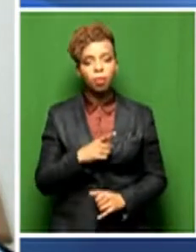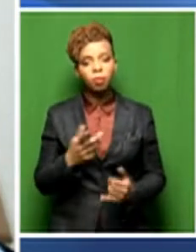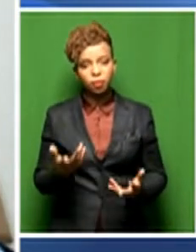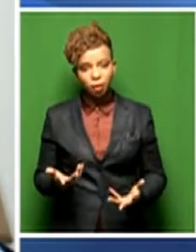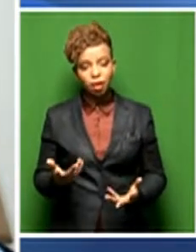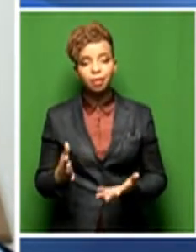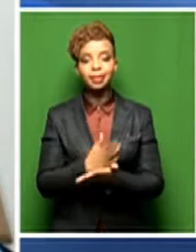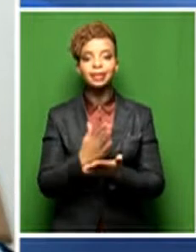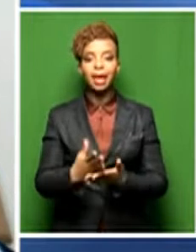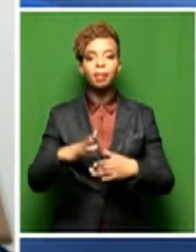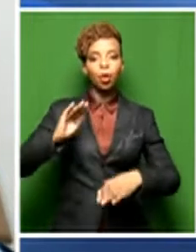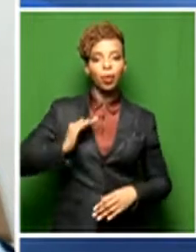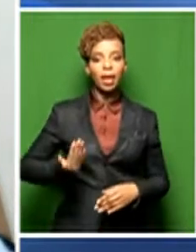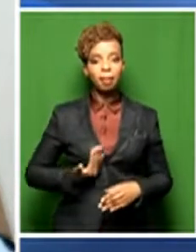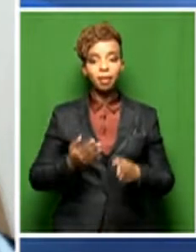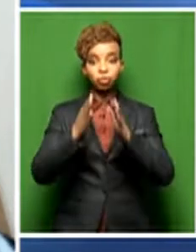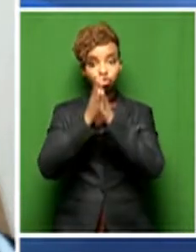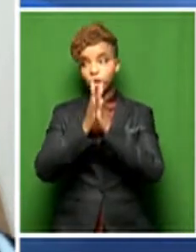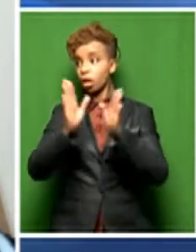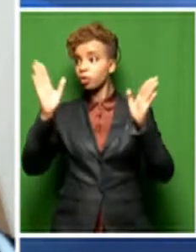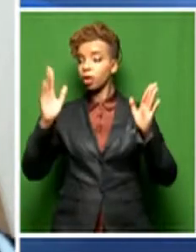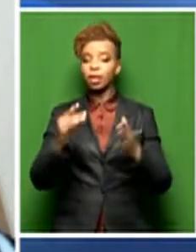were affected about this